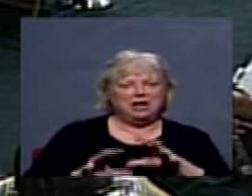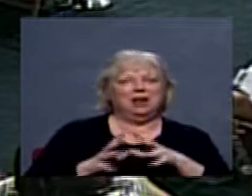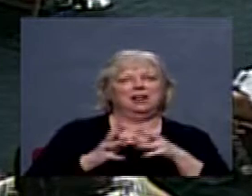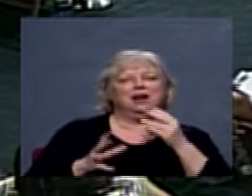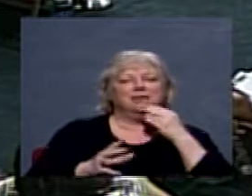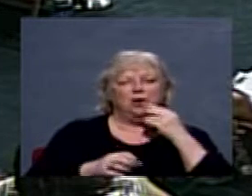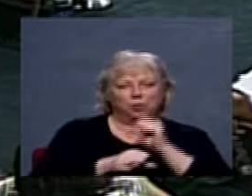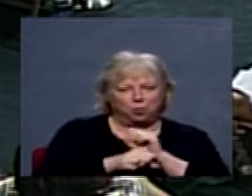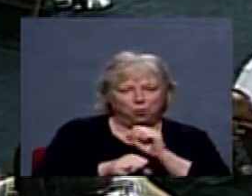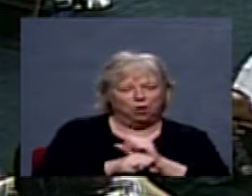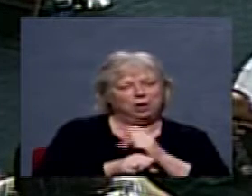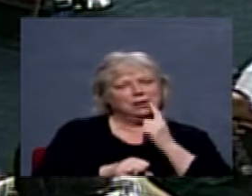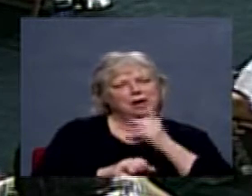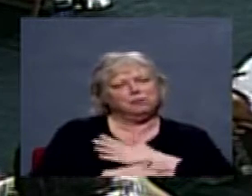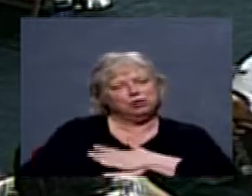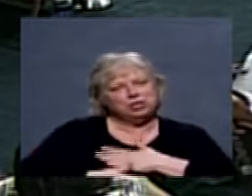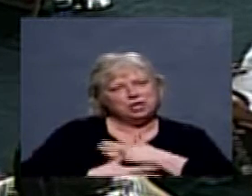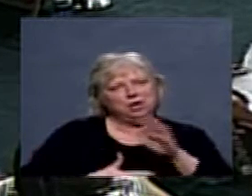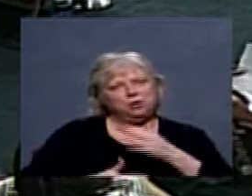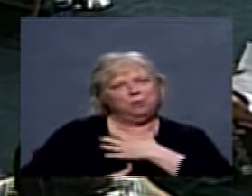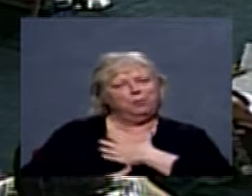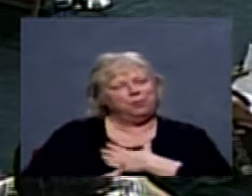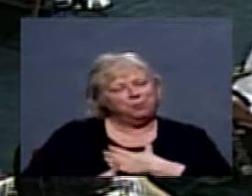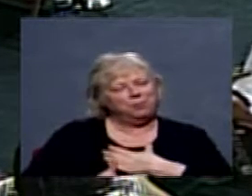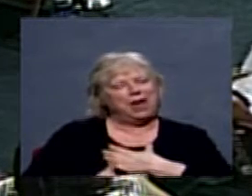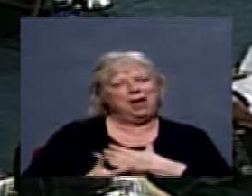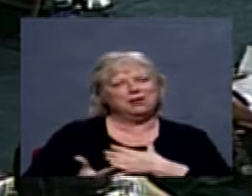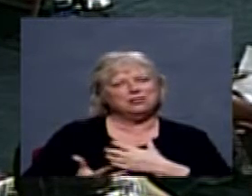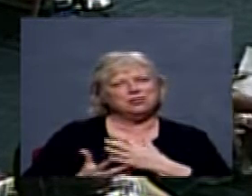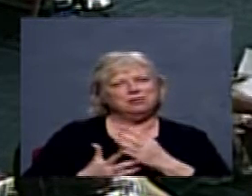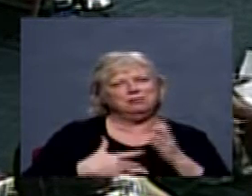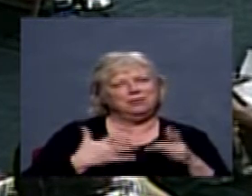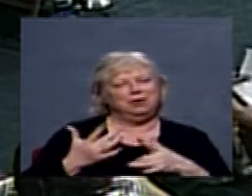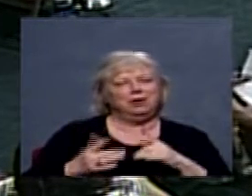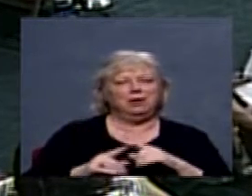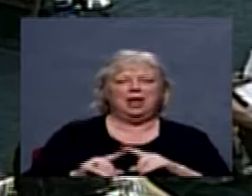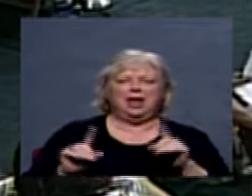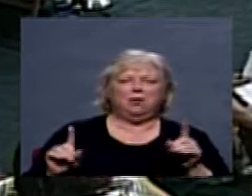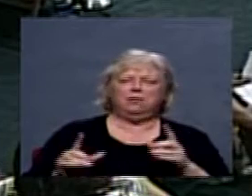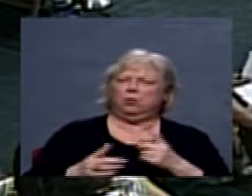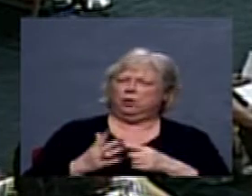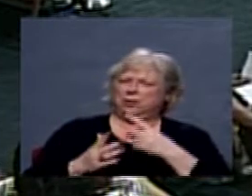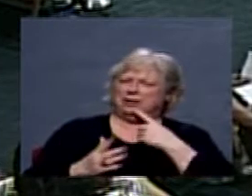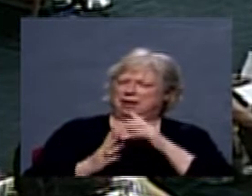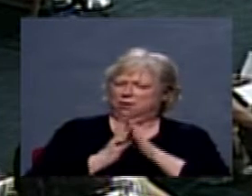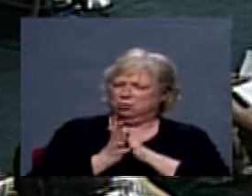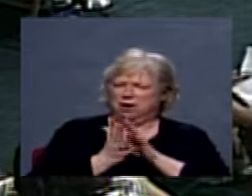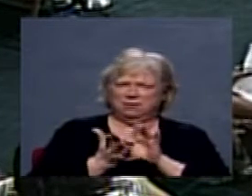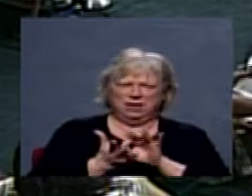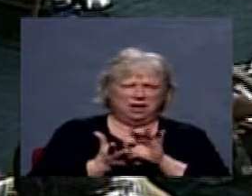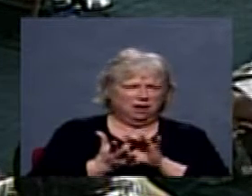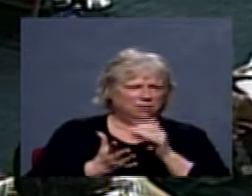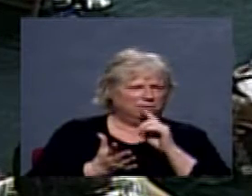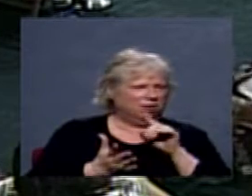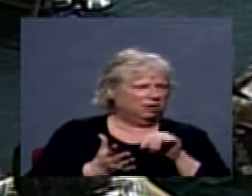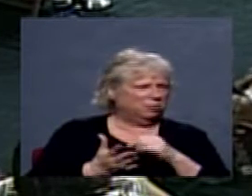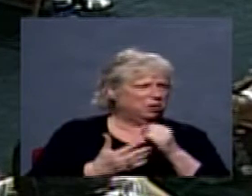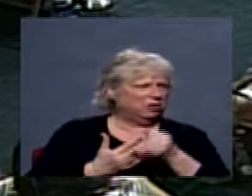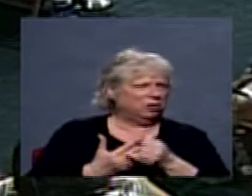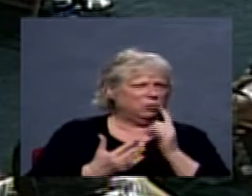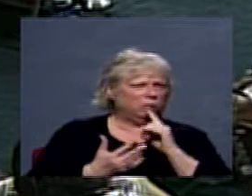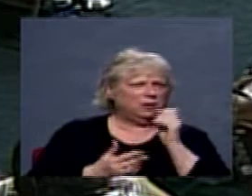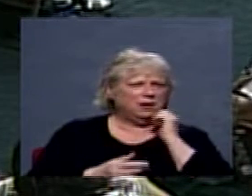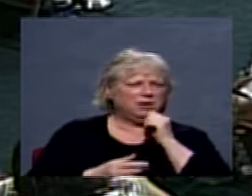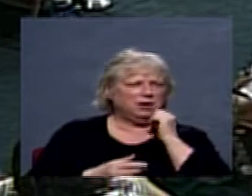that, and I appreciate your passion. However, what did we say the traffic count that we're estimating for this project is going to be on a